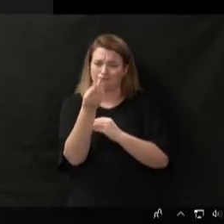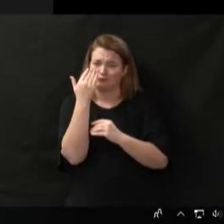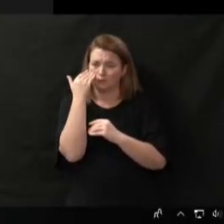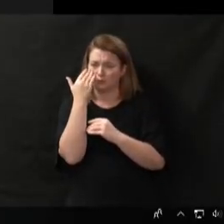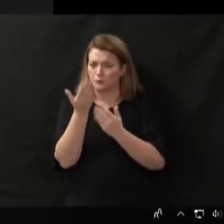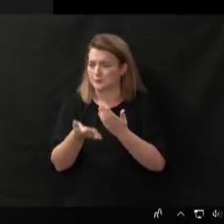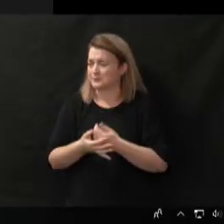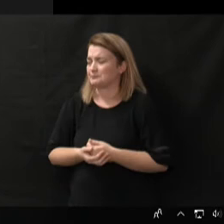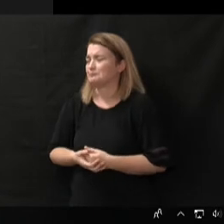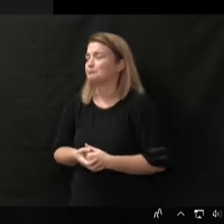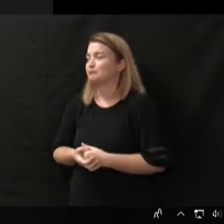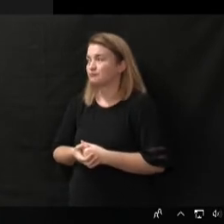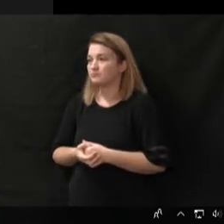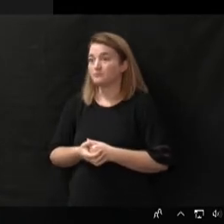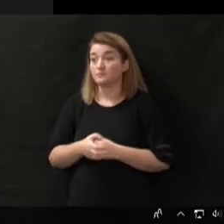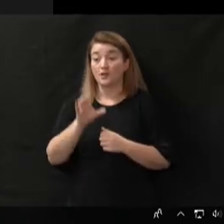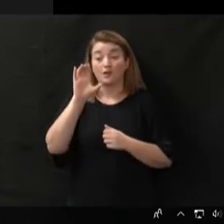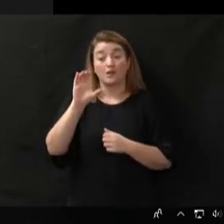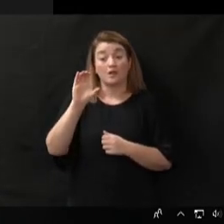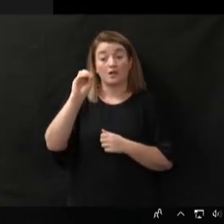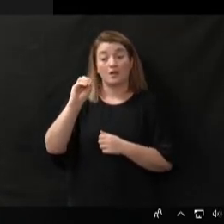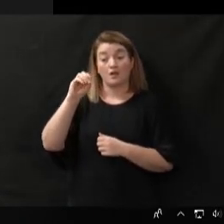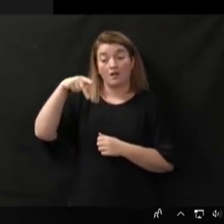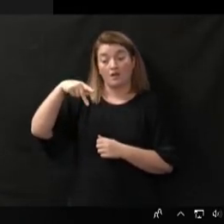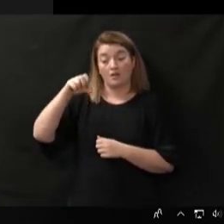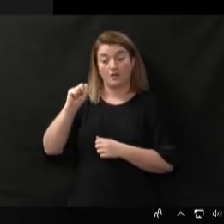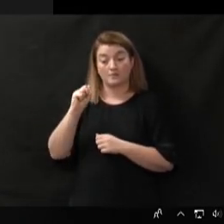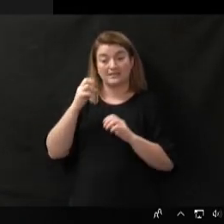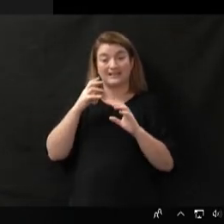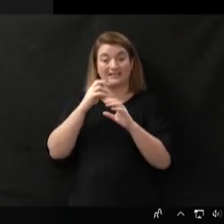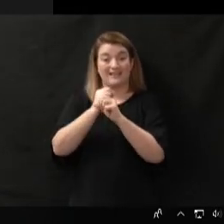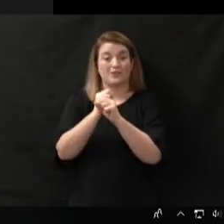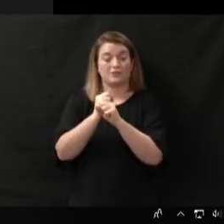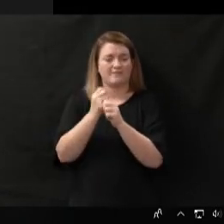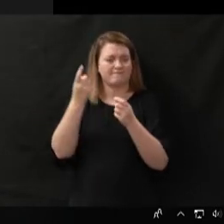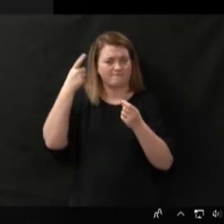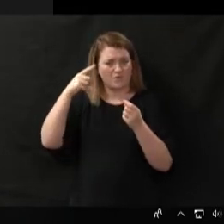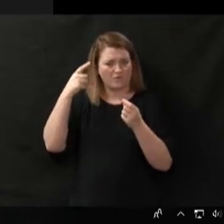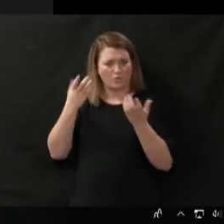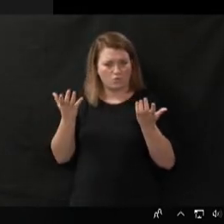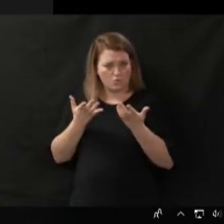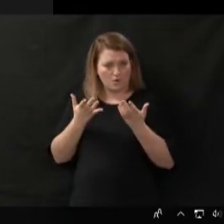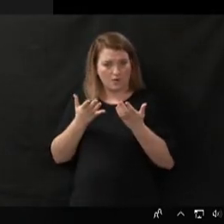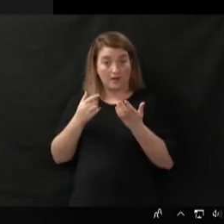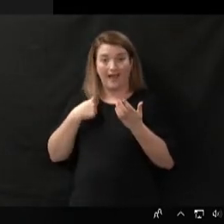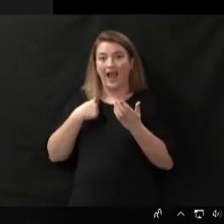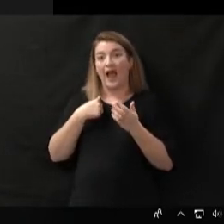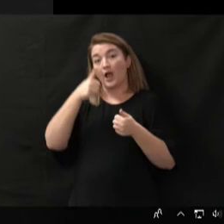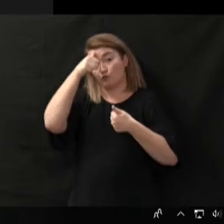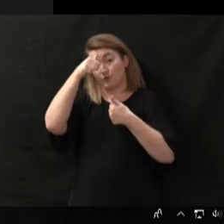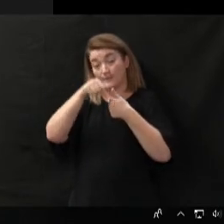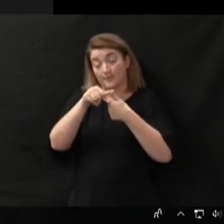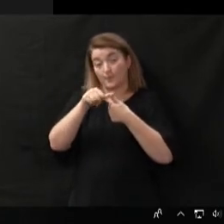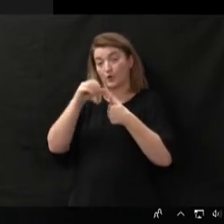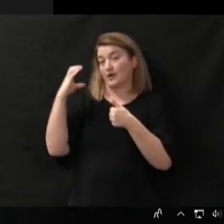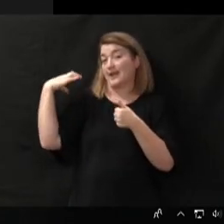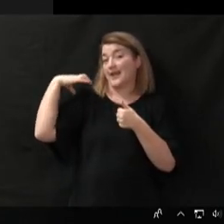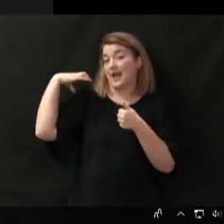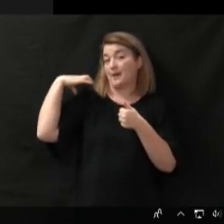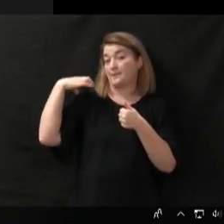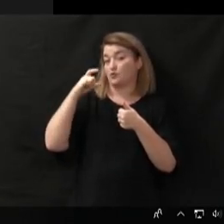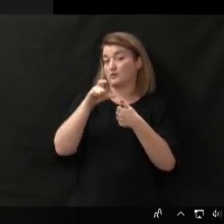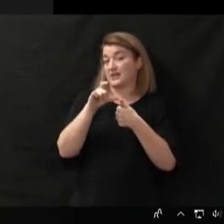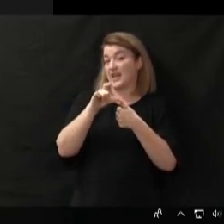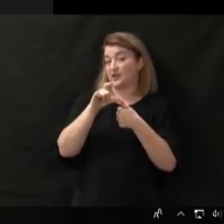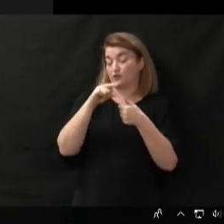is an acronym for, did I remember my capitals? Did I remember